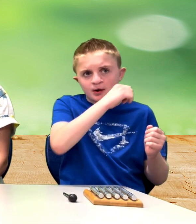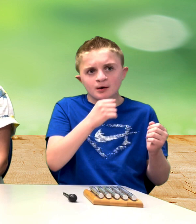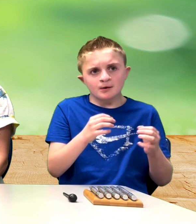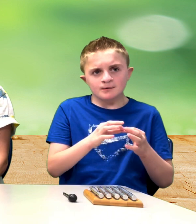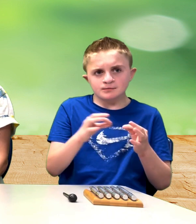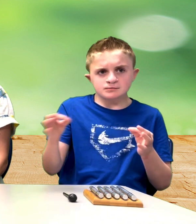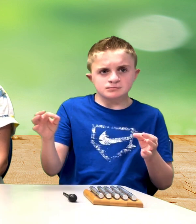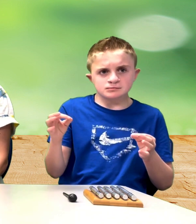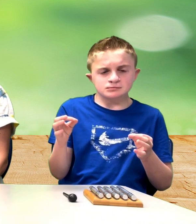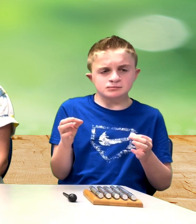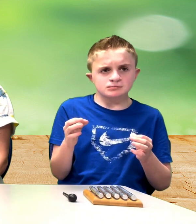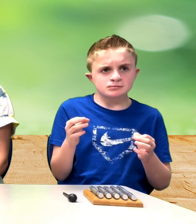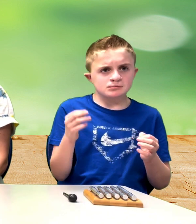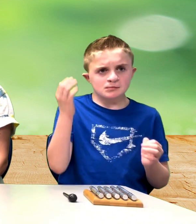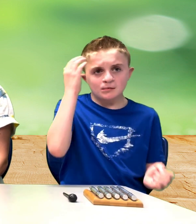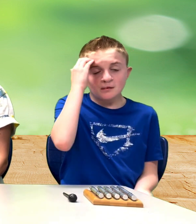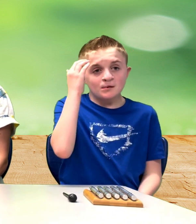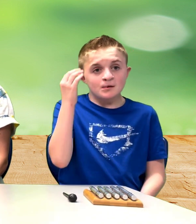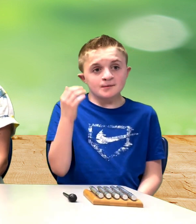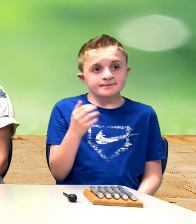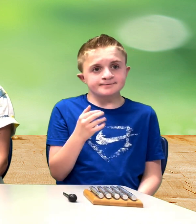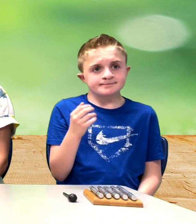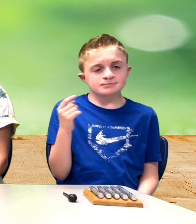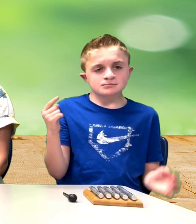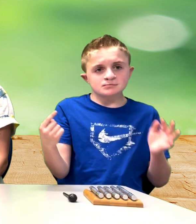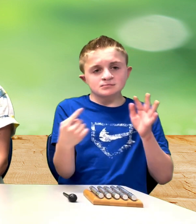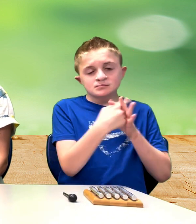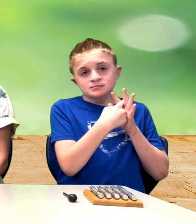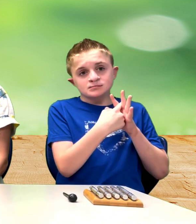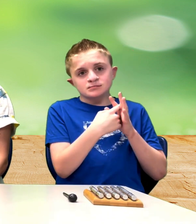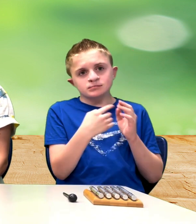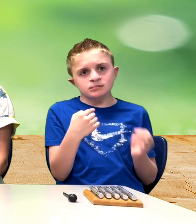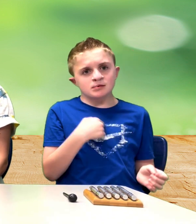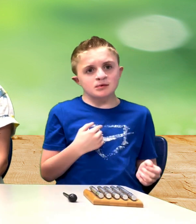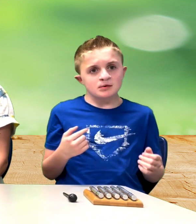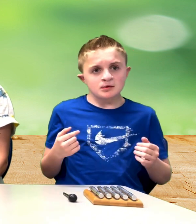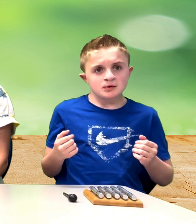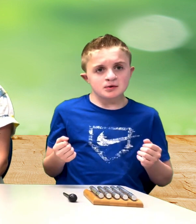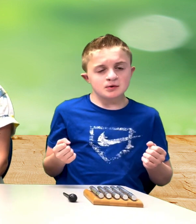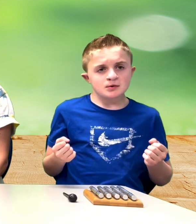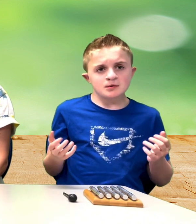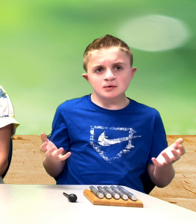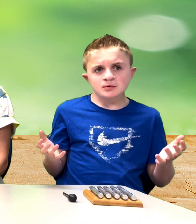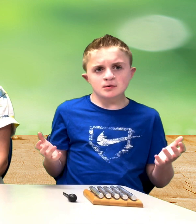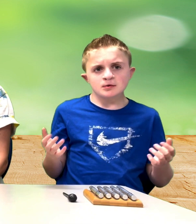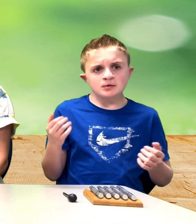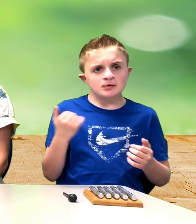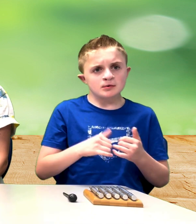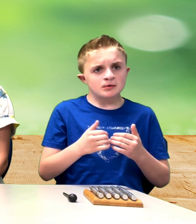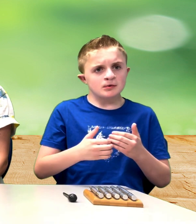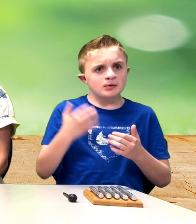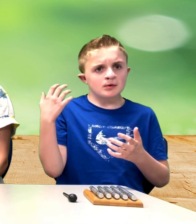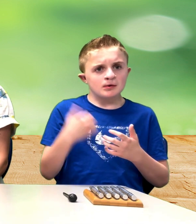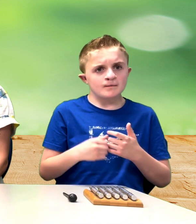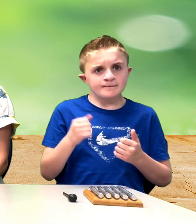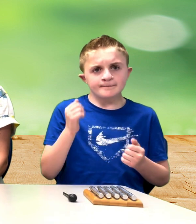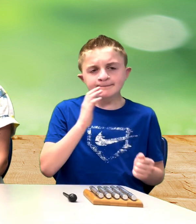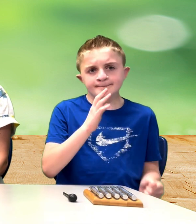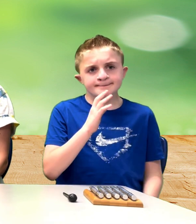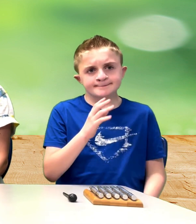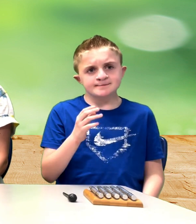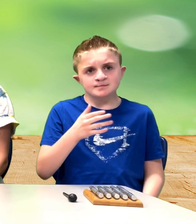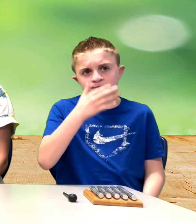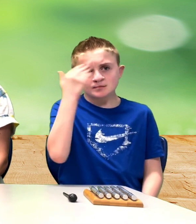is directed at your heart is said to you, you don't forget it. I can